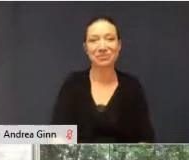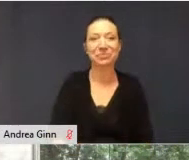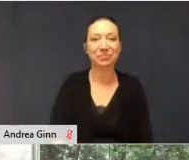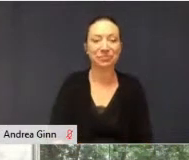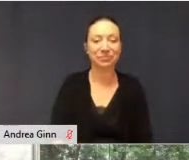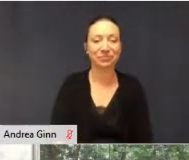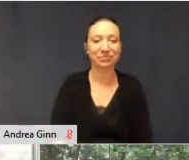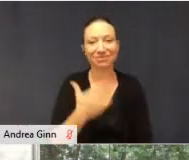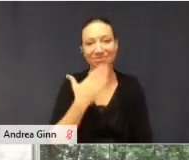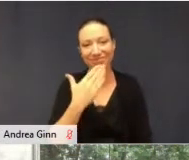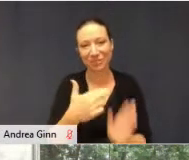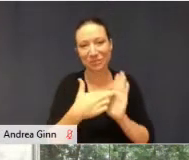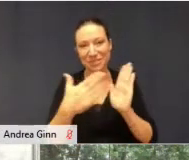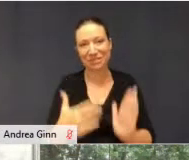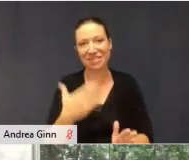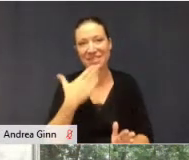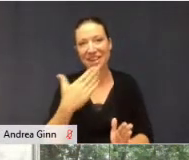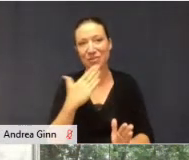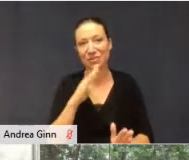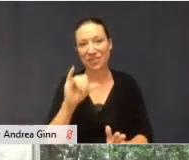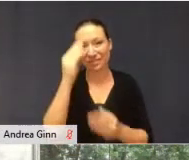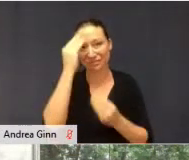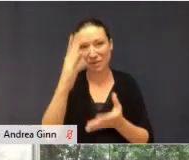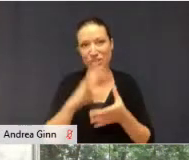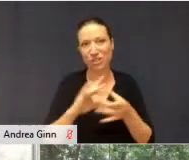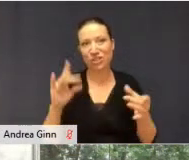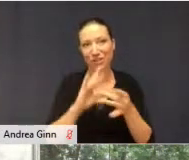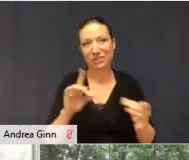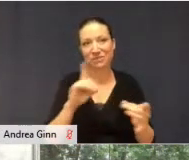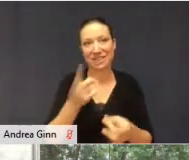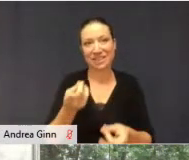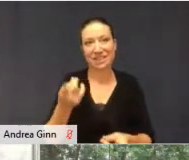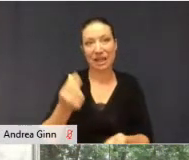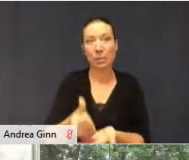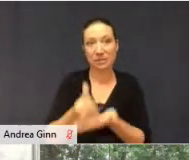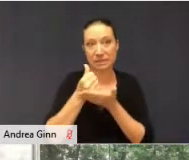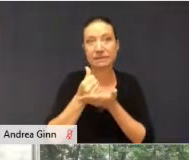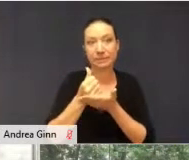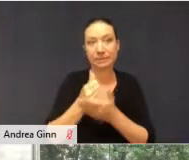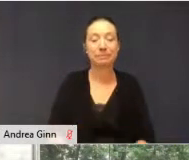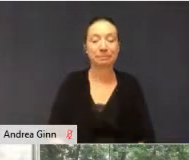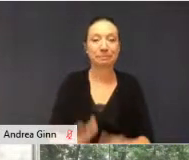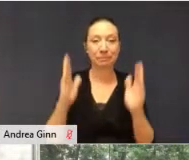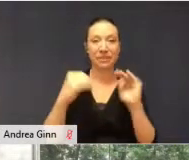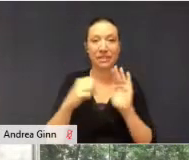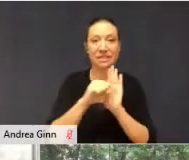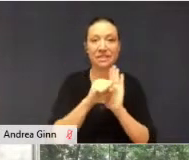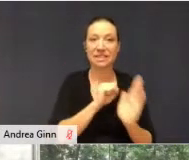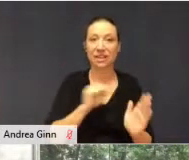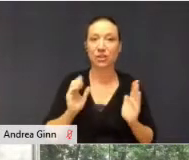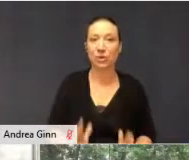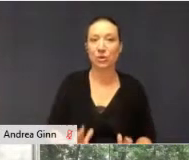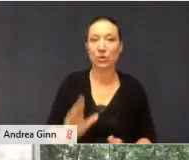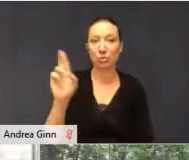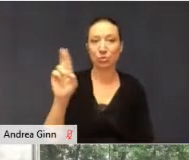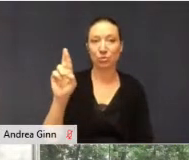Thank you, Representative, and thanks for sharing that information with us. That's very helpful. Senator Rodriguez.